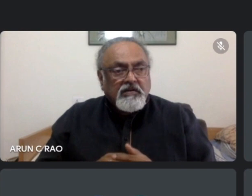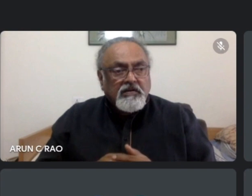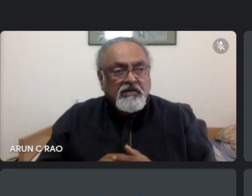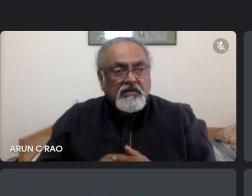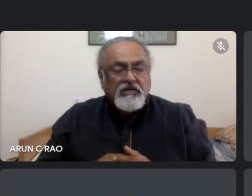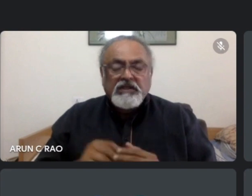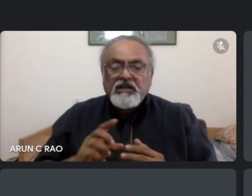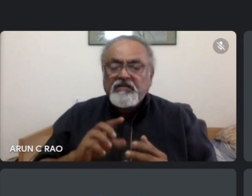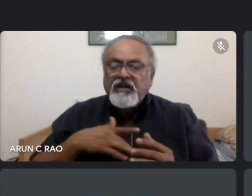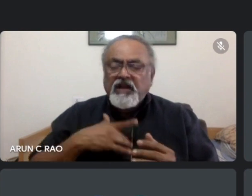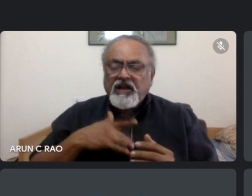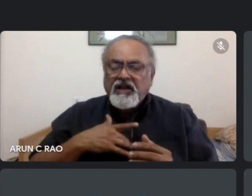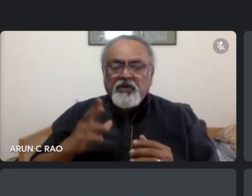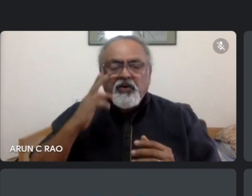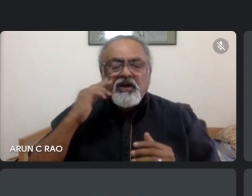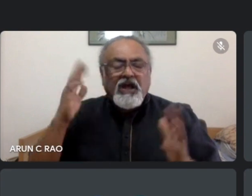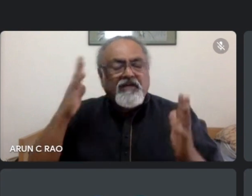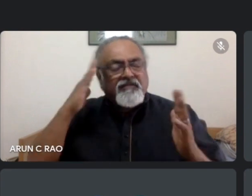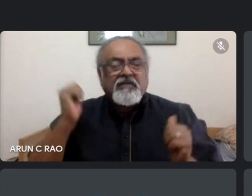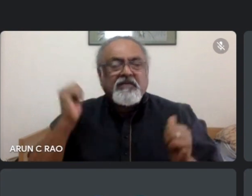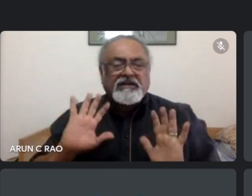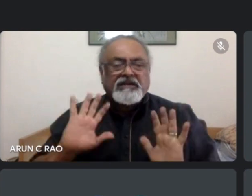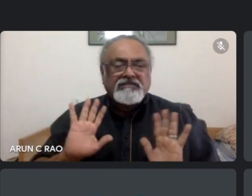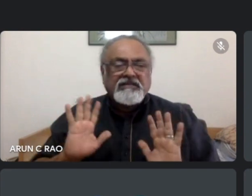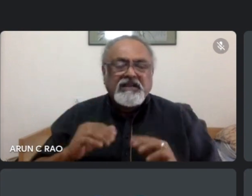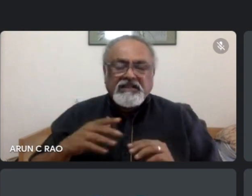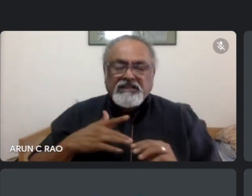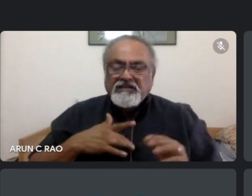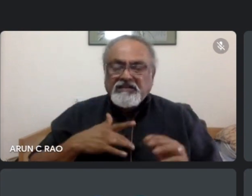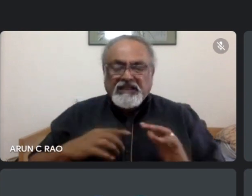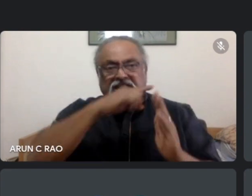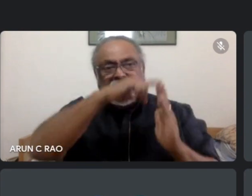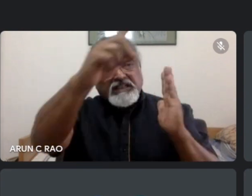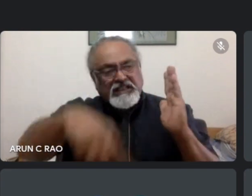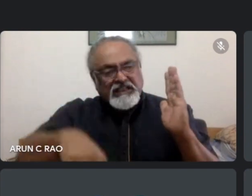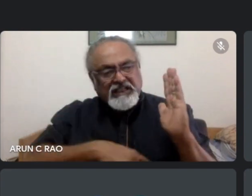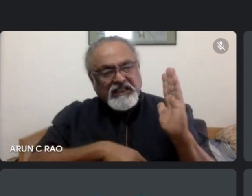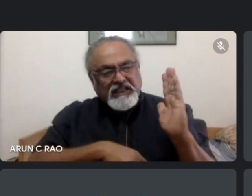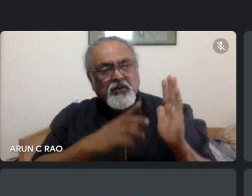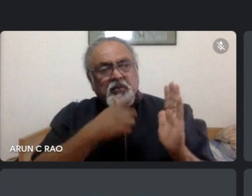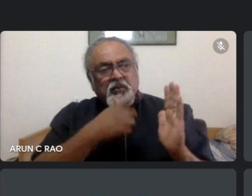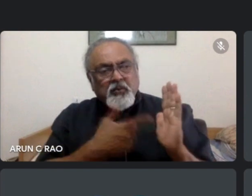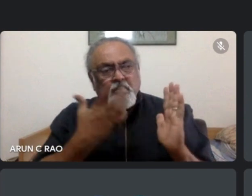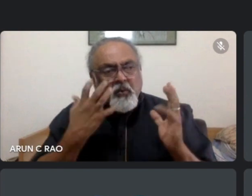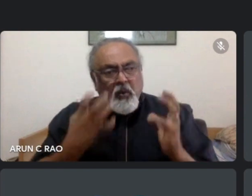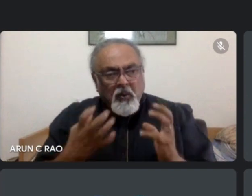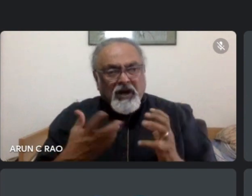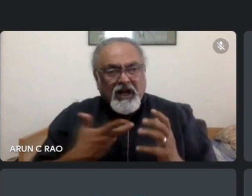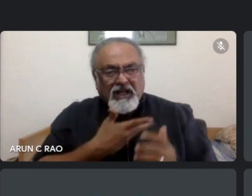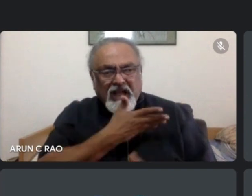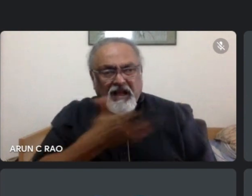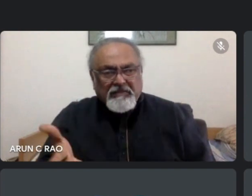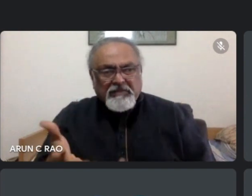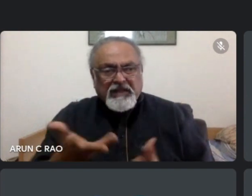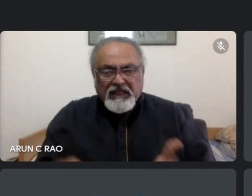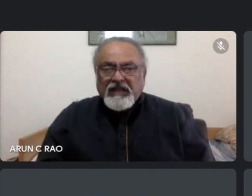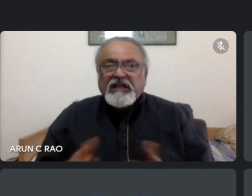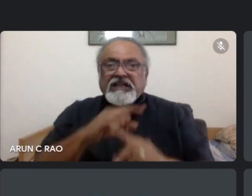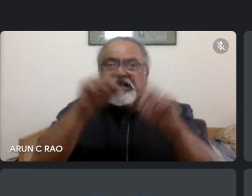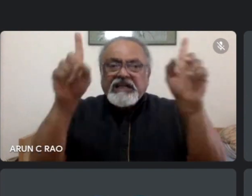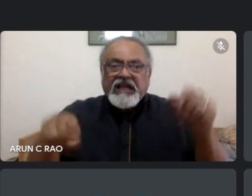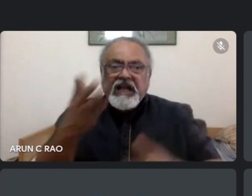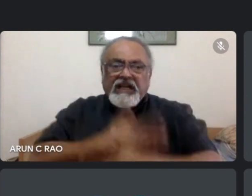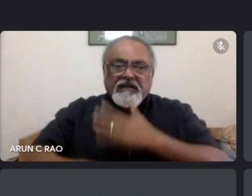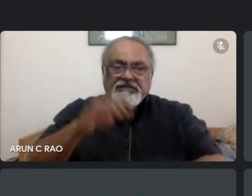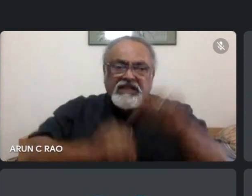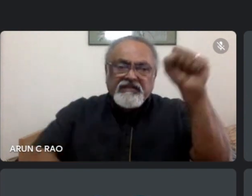discomfort, in the sense of, am I the kind of person who has to come here? But then when they would see